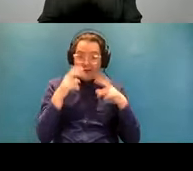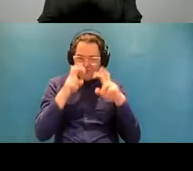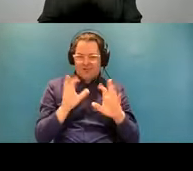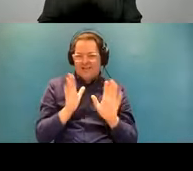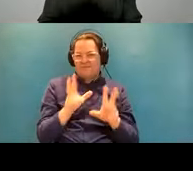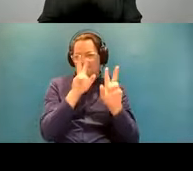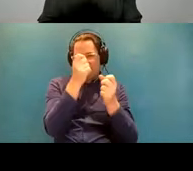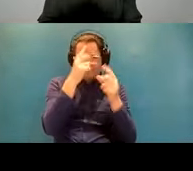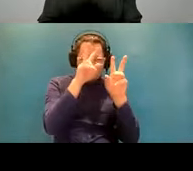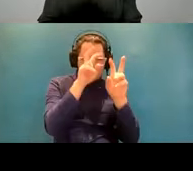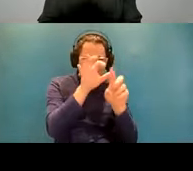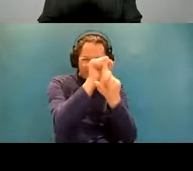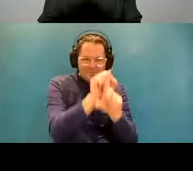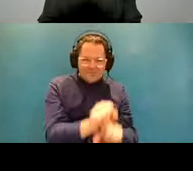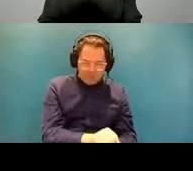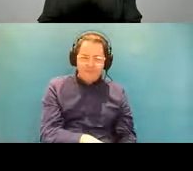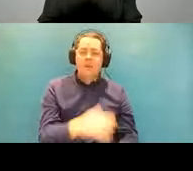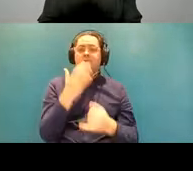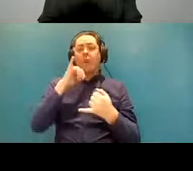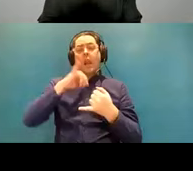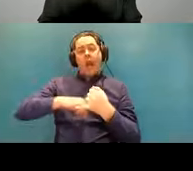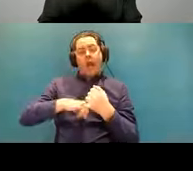then, in terms of remaining relevant,